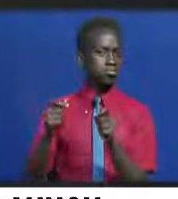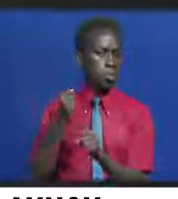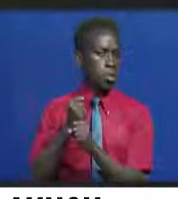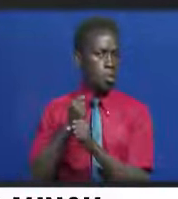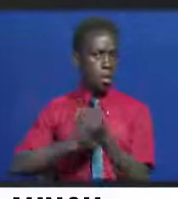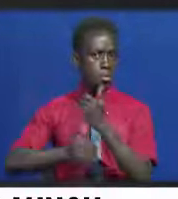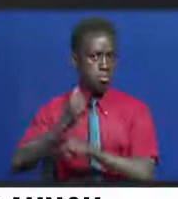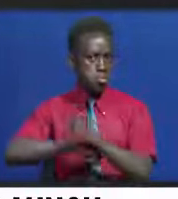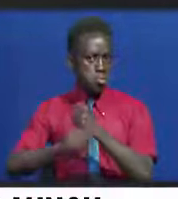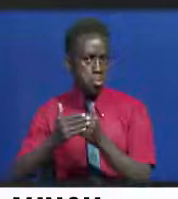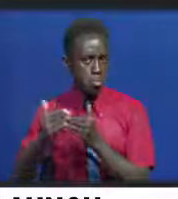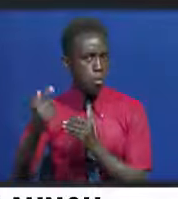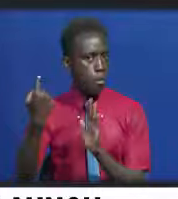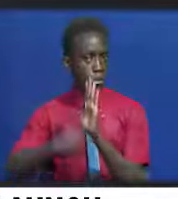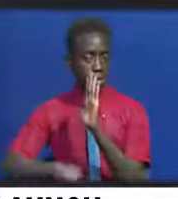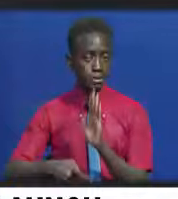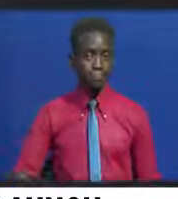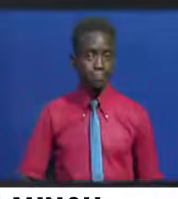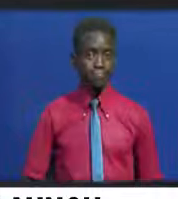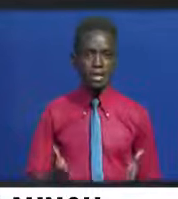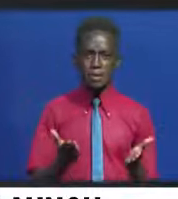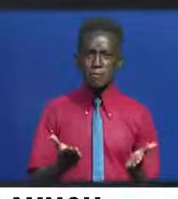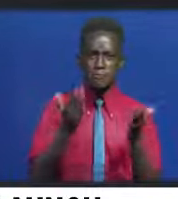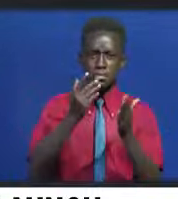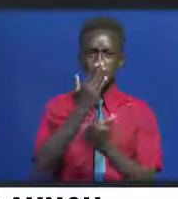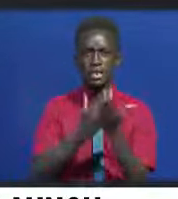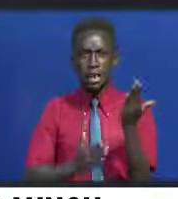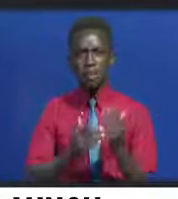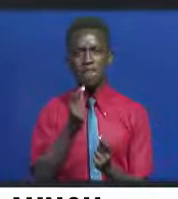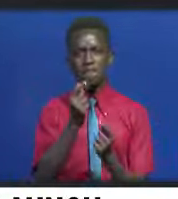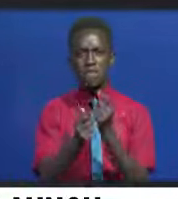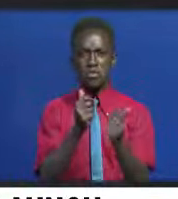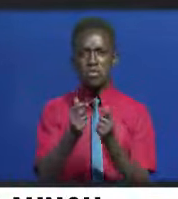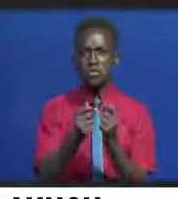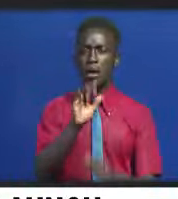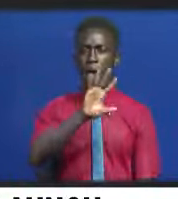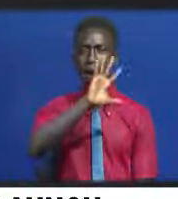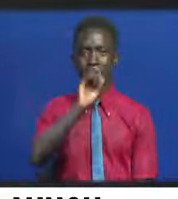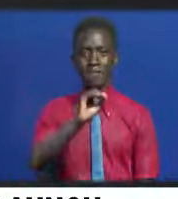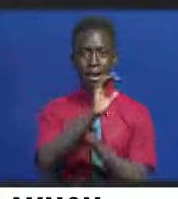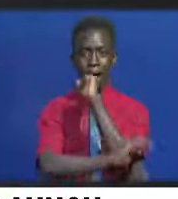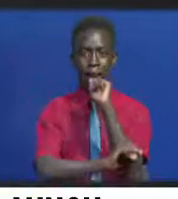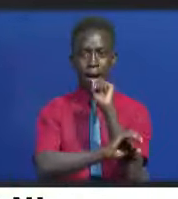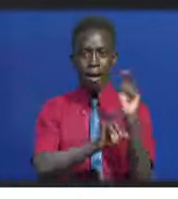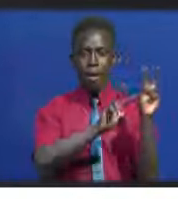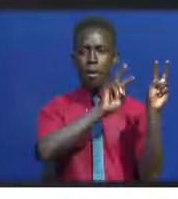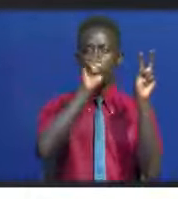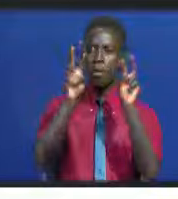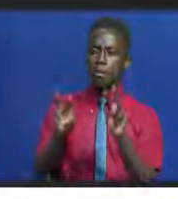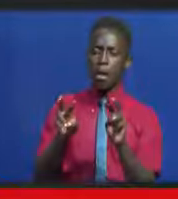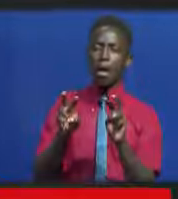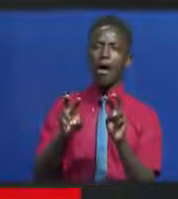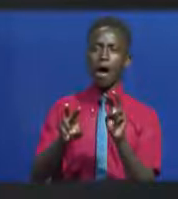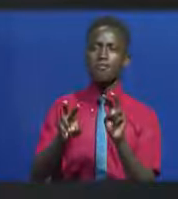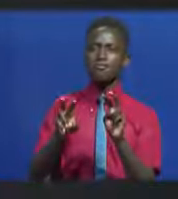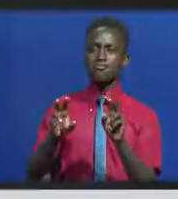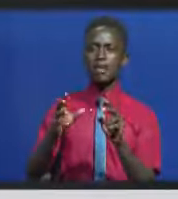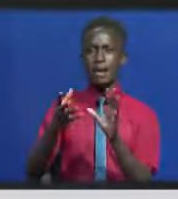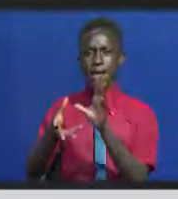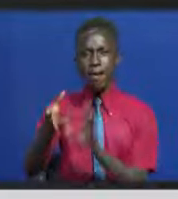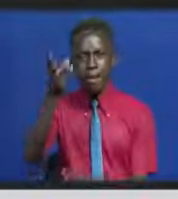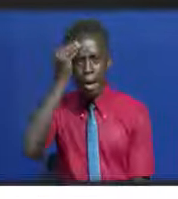of the few African countries which have acknowledged and embraced recognition of prior learning